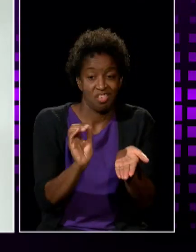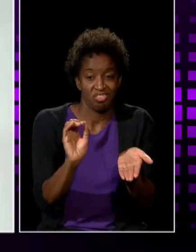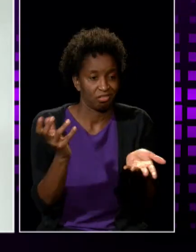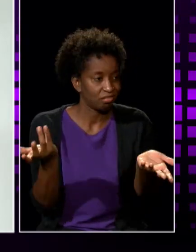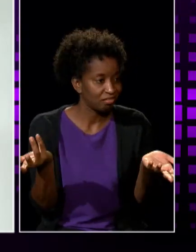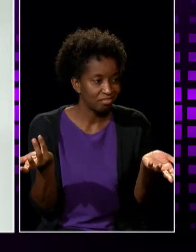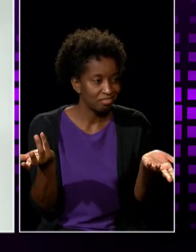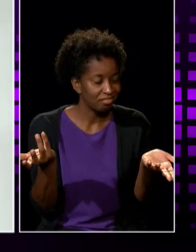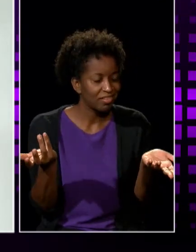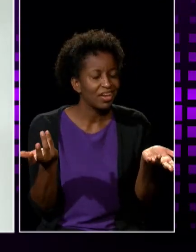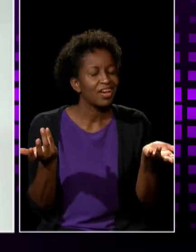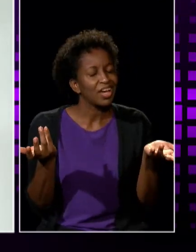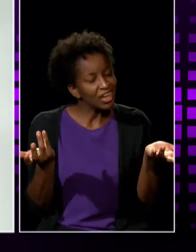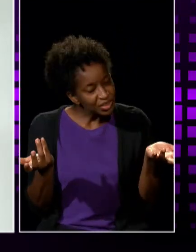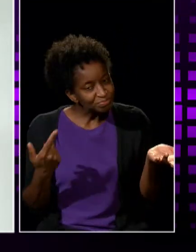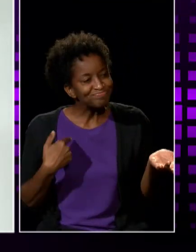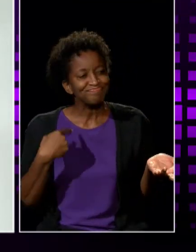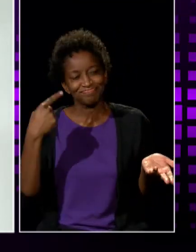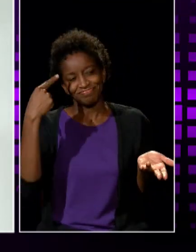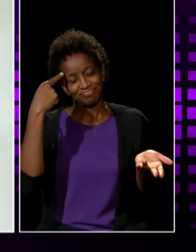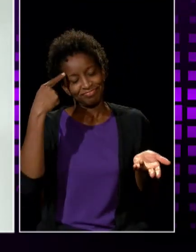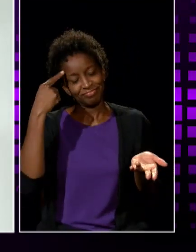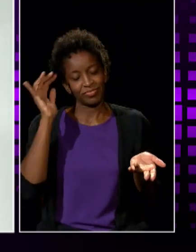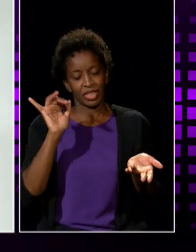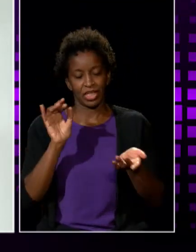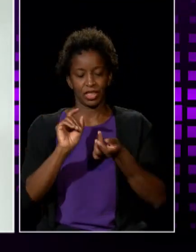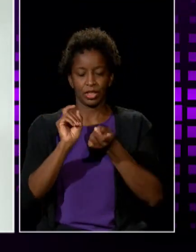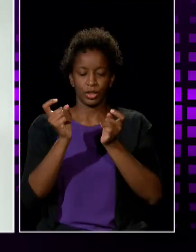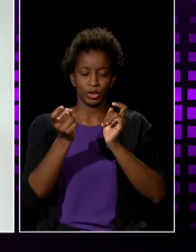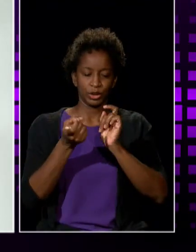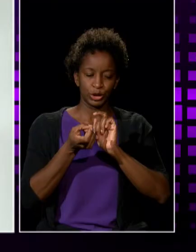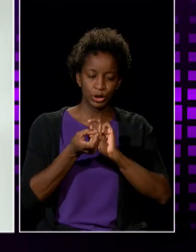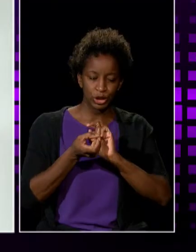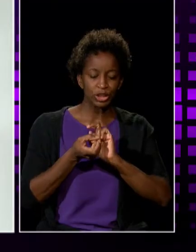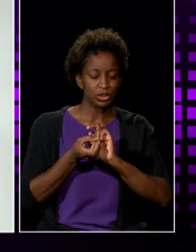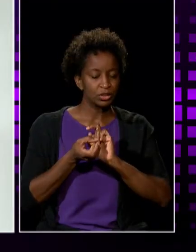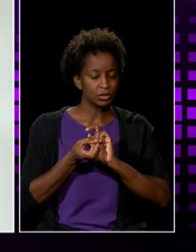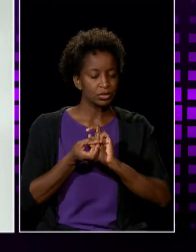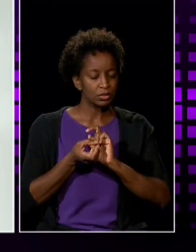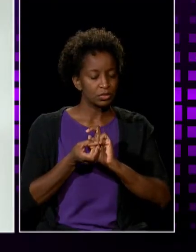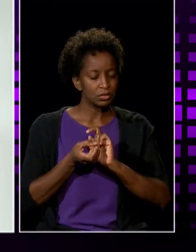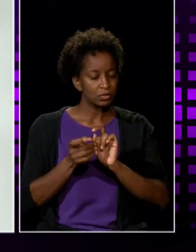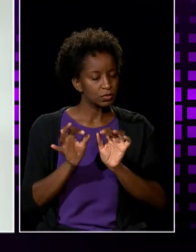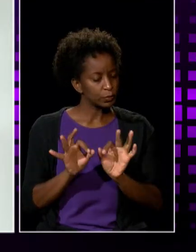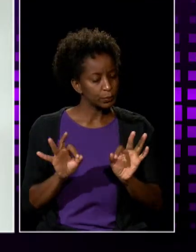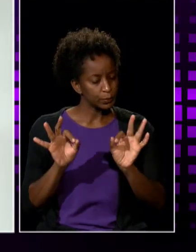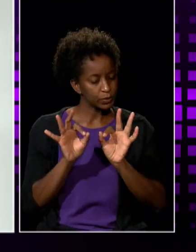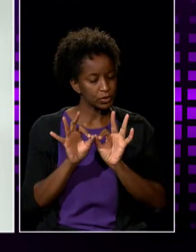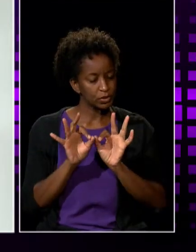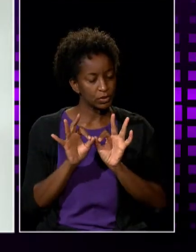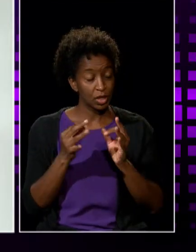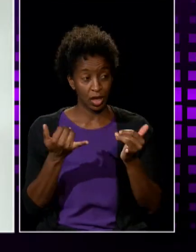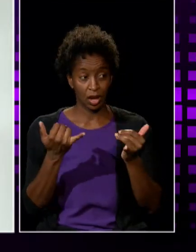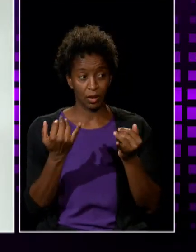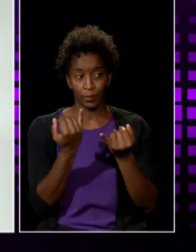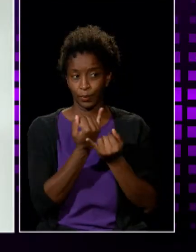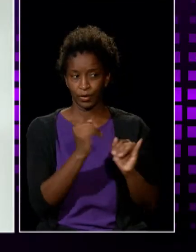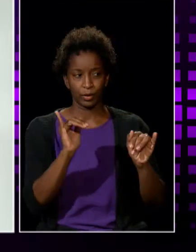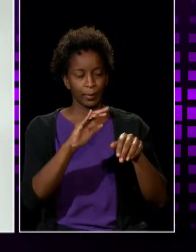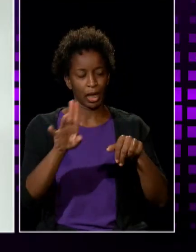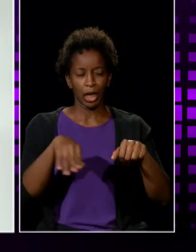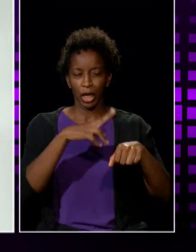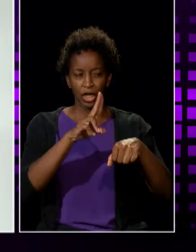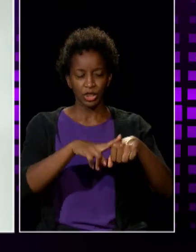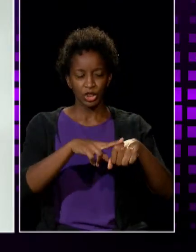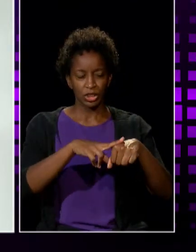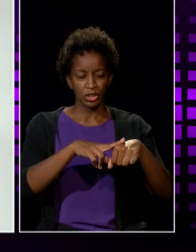this ideological change, it can't be underscored enough. And surely, if we are preaching that we are an independent nation, then our minds